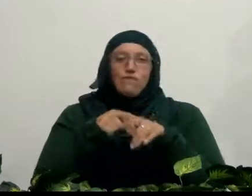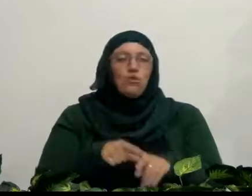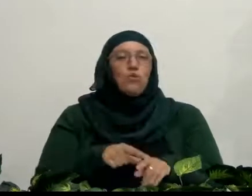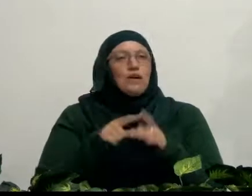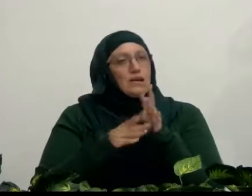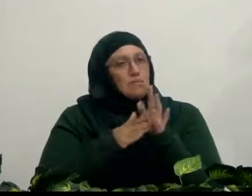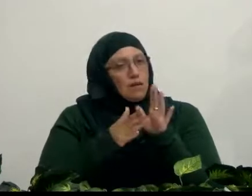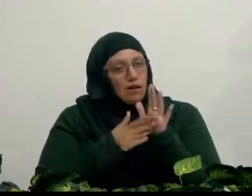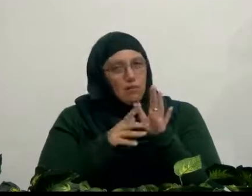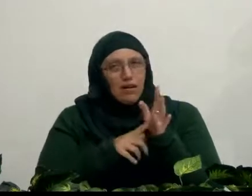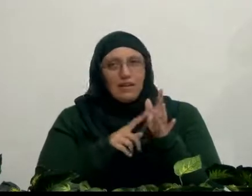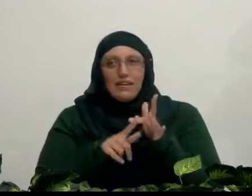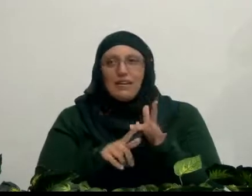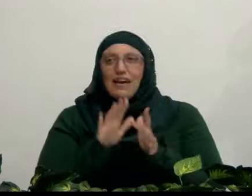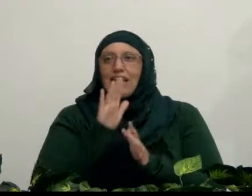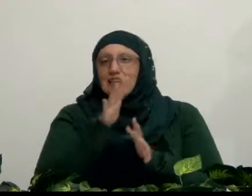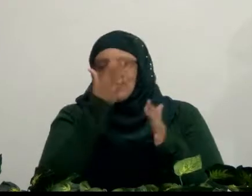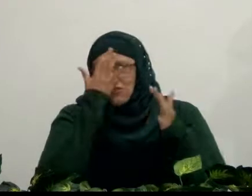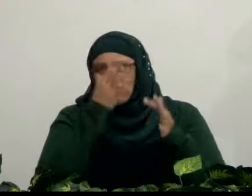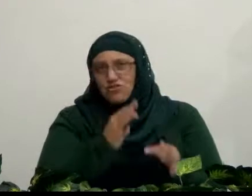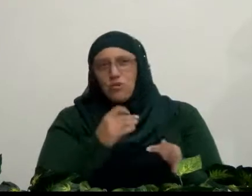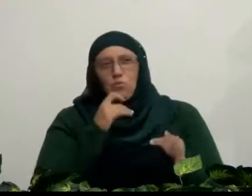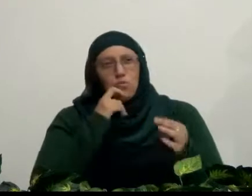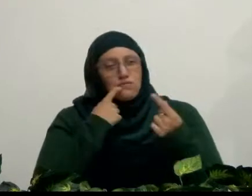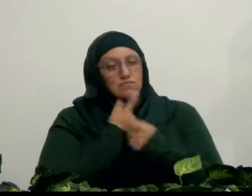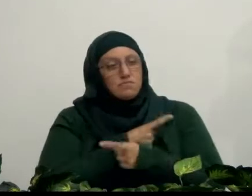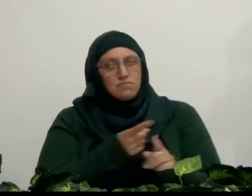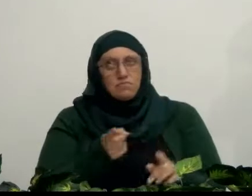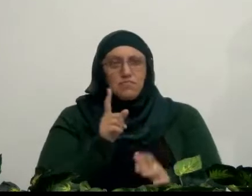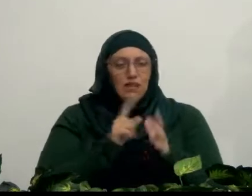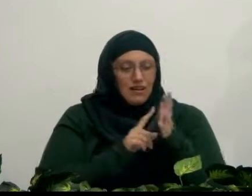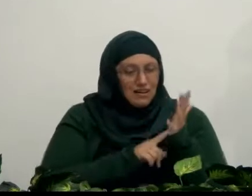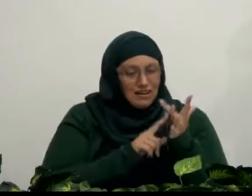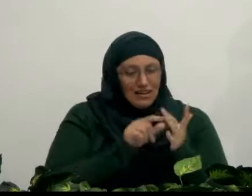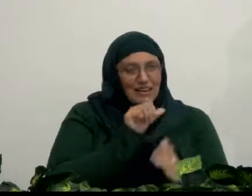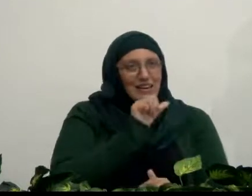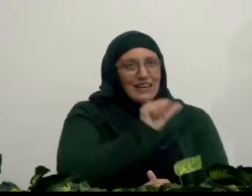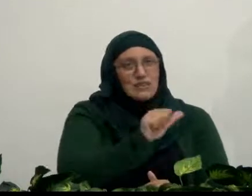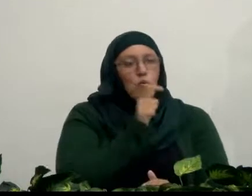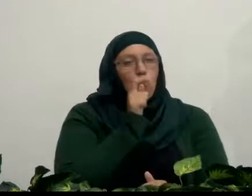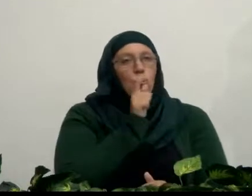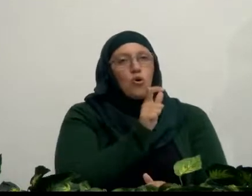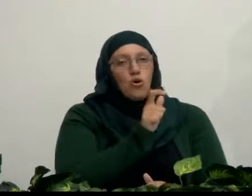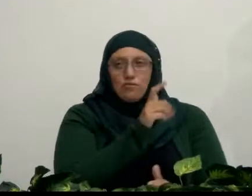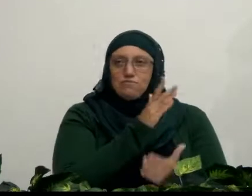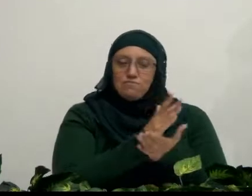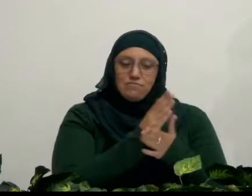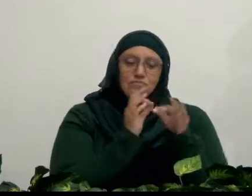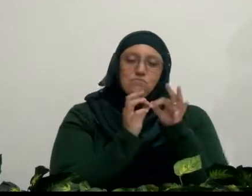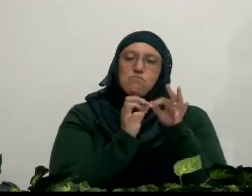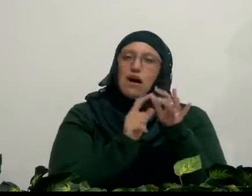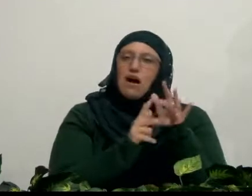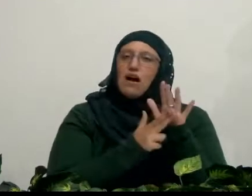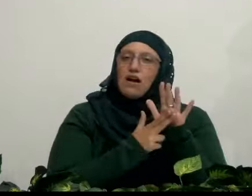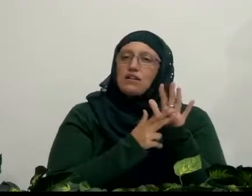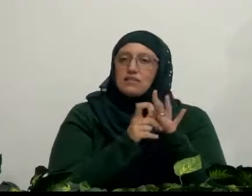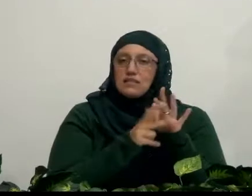His decree shall be carried out. His, Ali's, word is binding. His command is